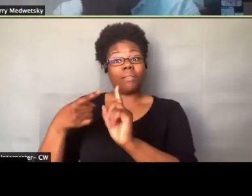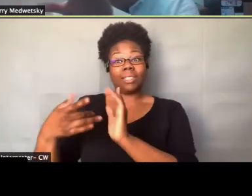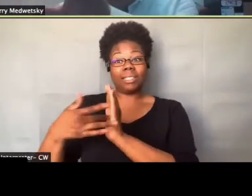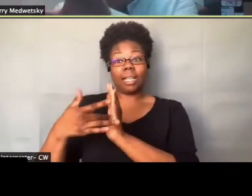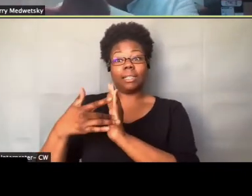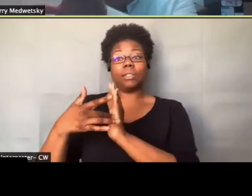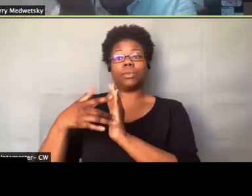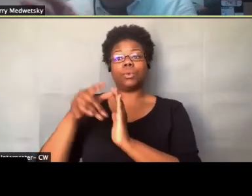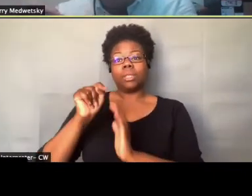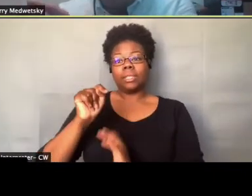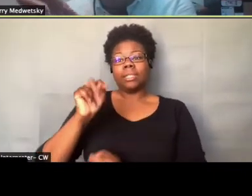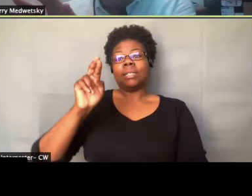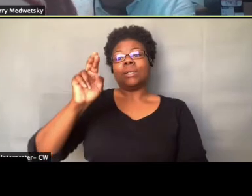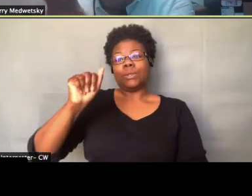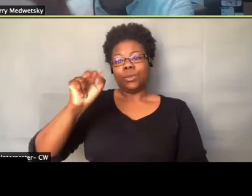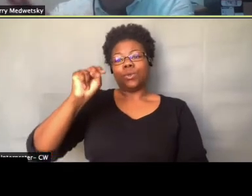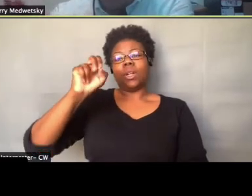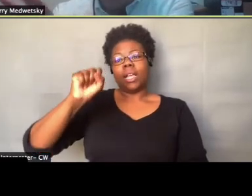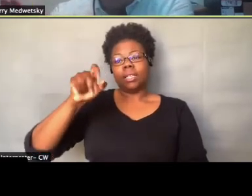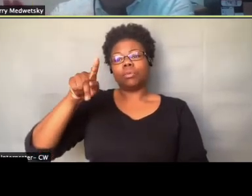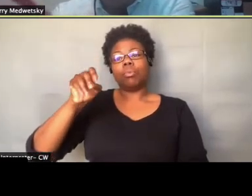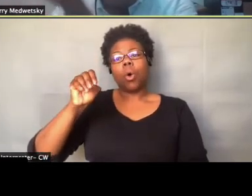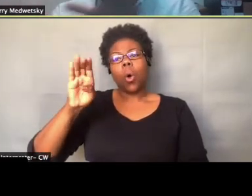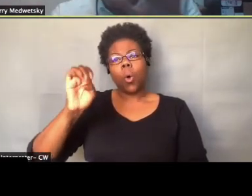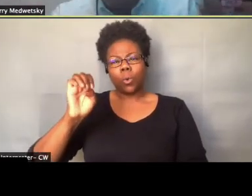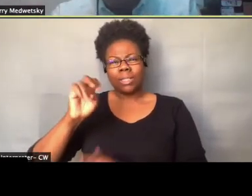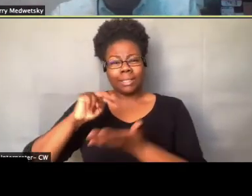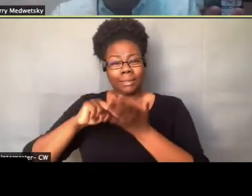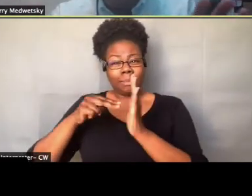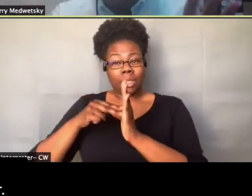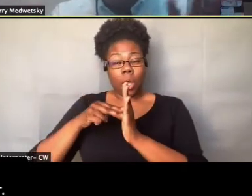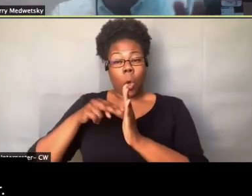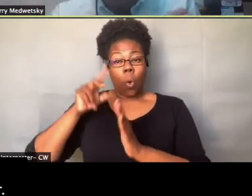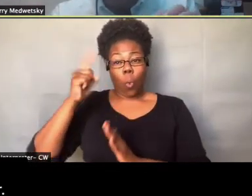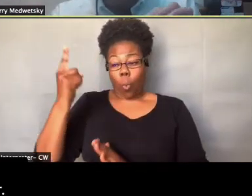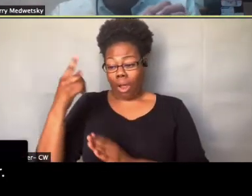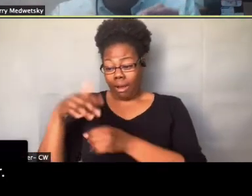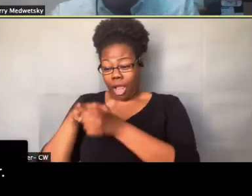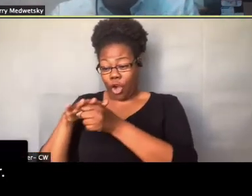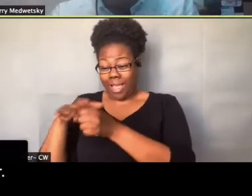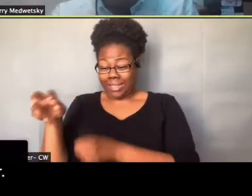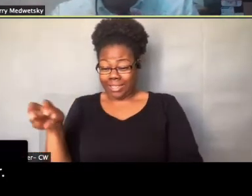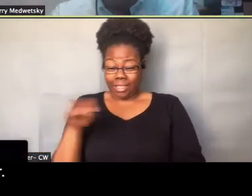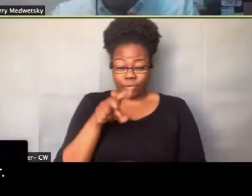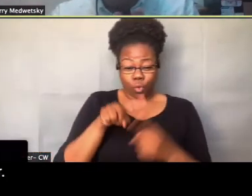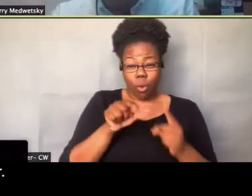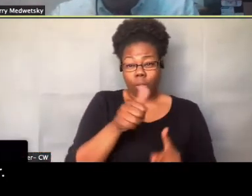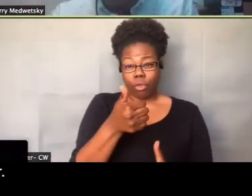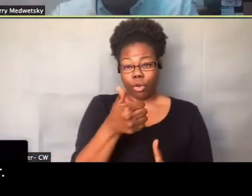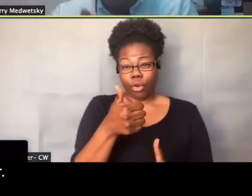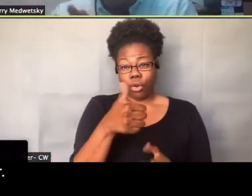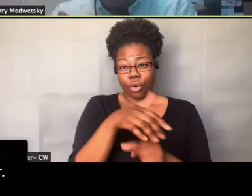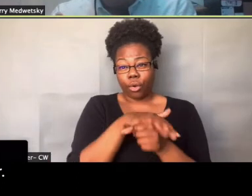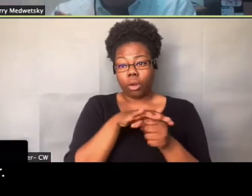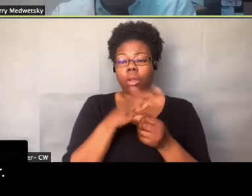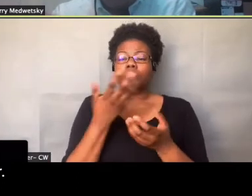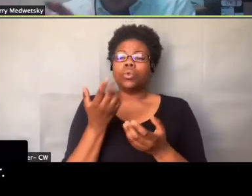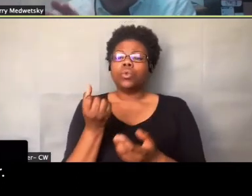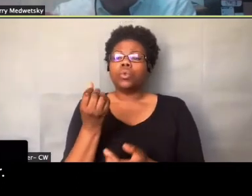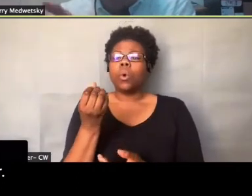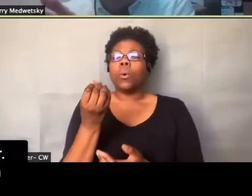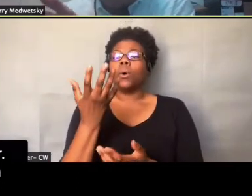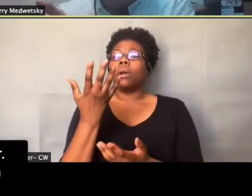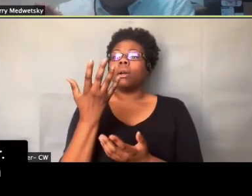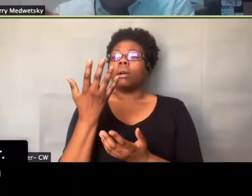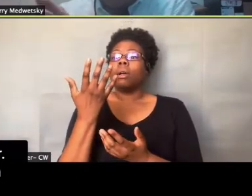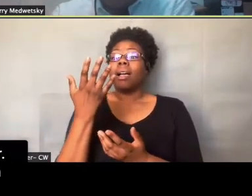means to shift from one area to another. So the technique using software is to transpose the